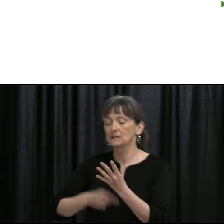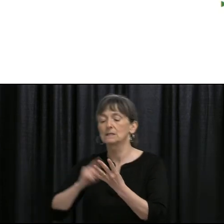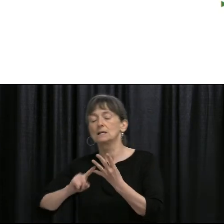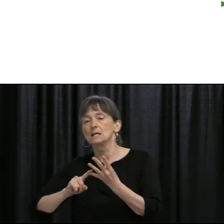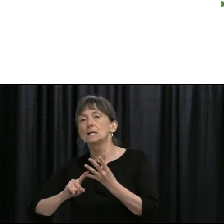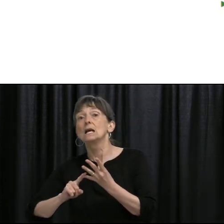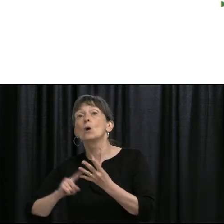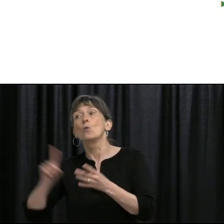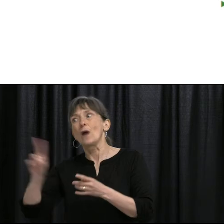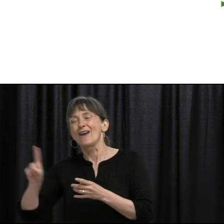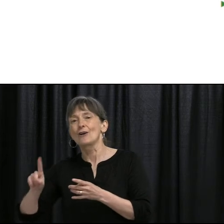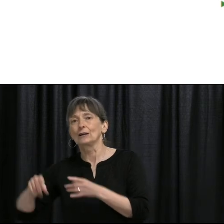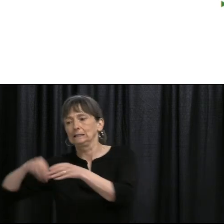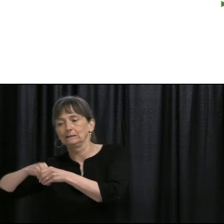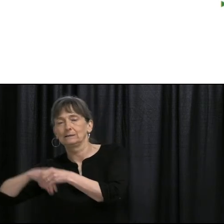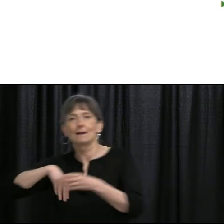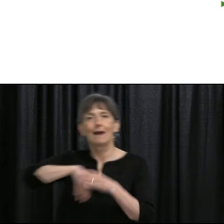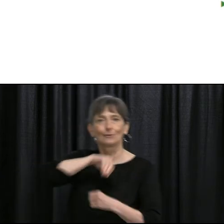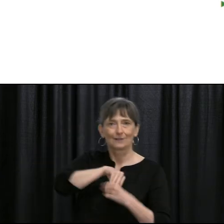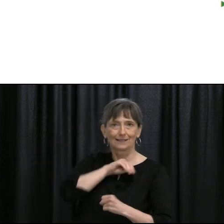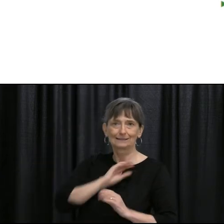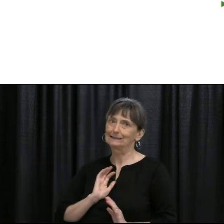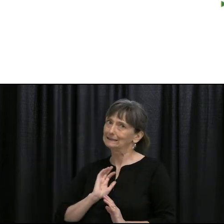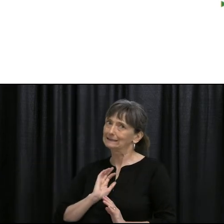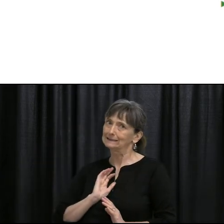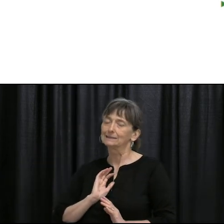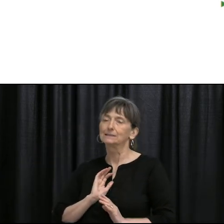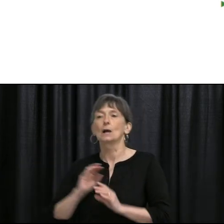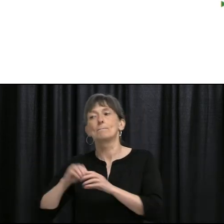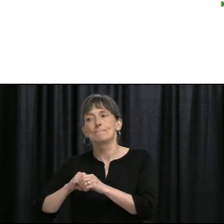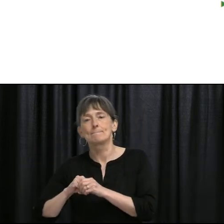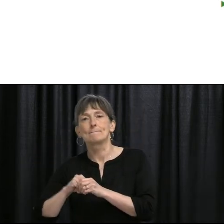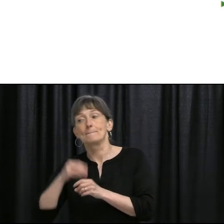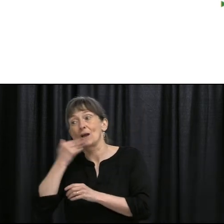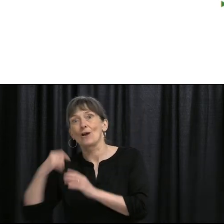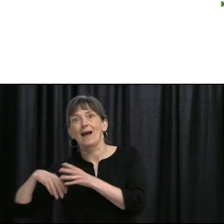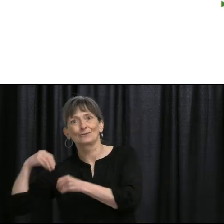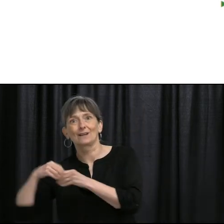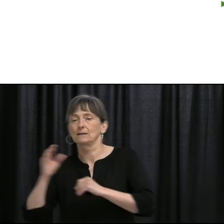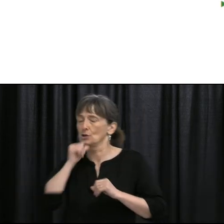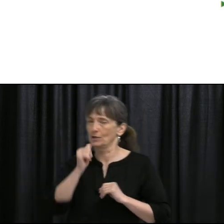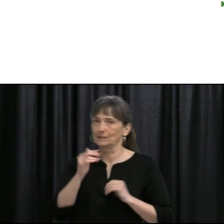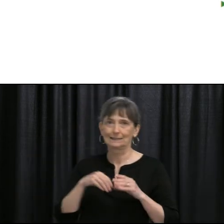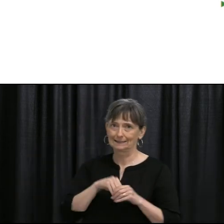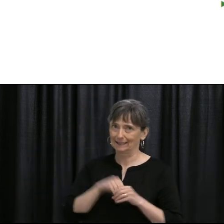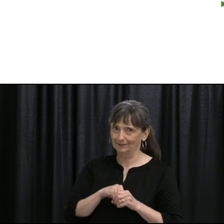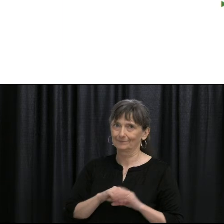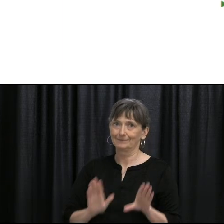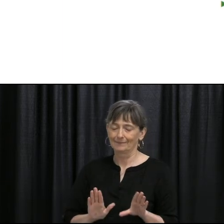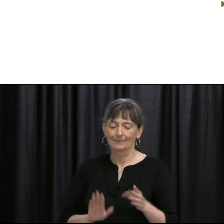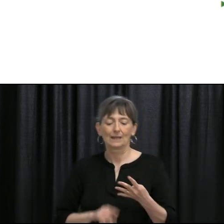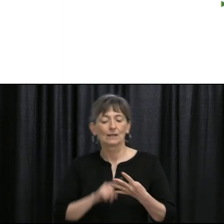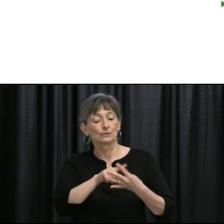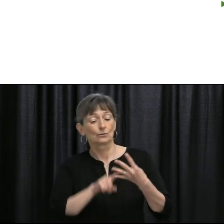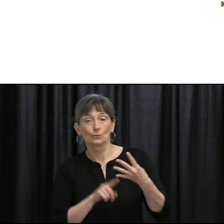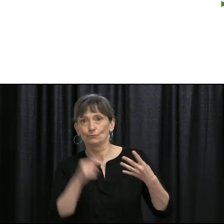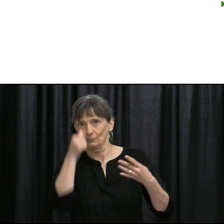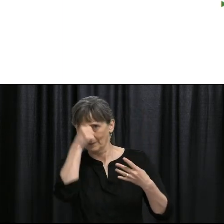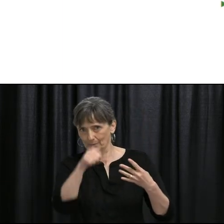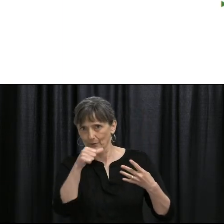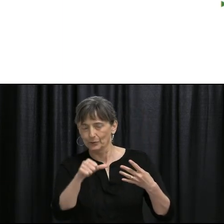To further prevent the spread of COVID-19, please continue to practice safe physical distancing with people outside your